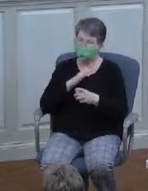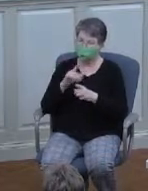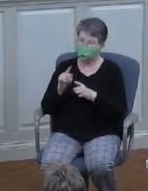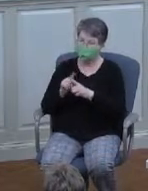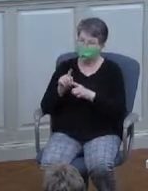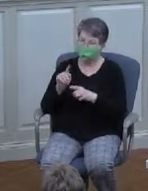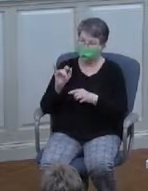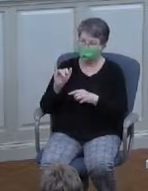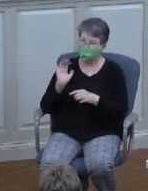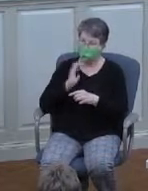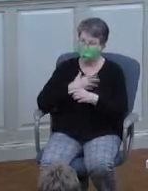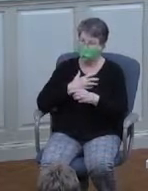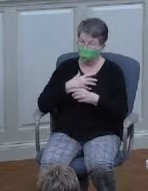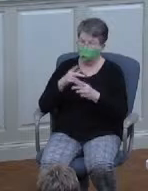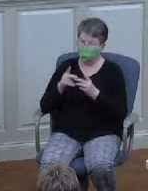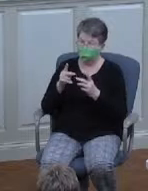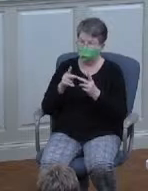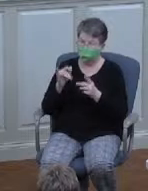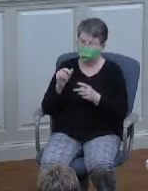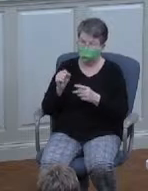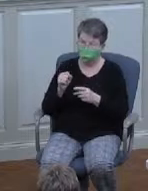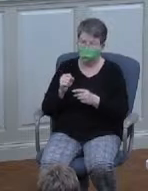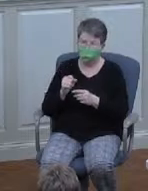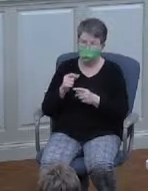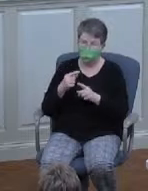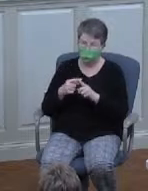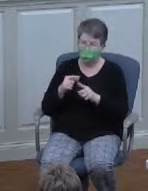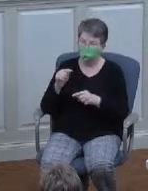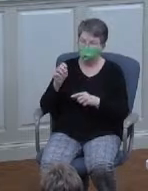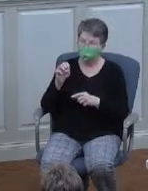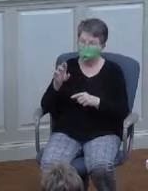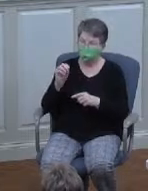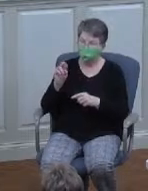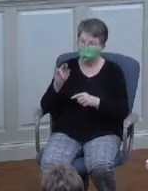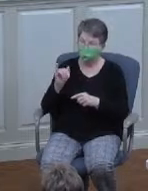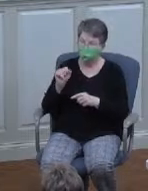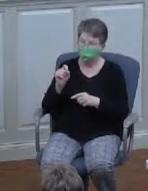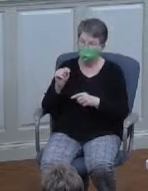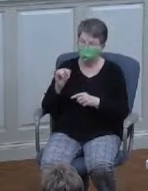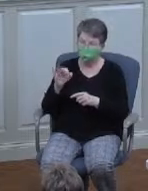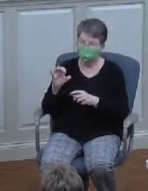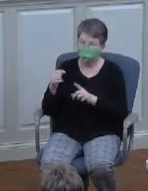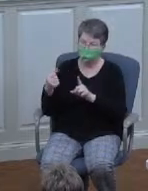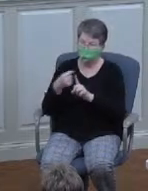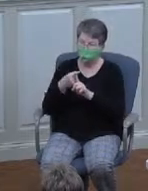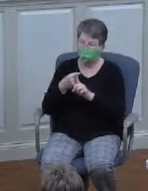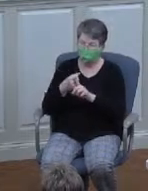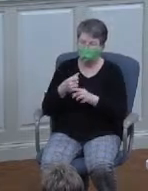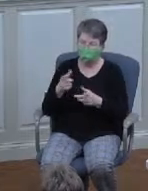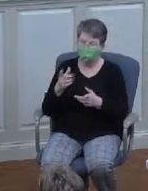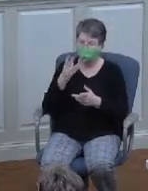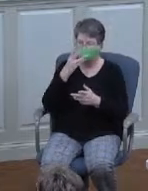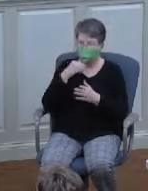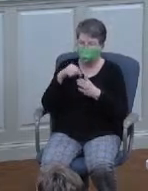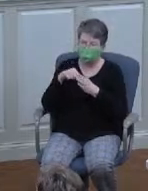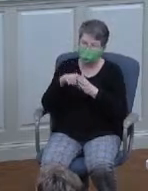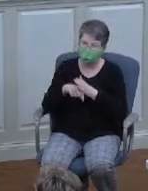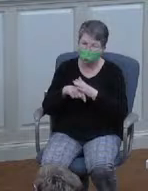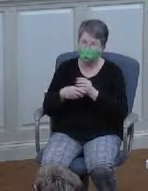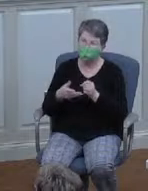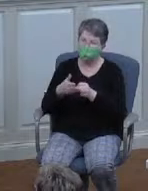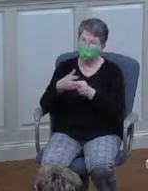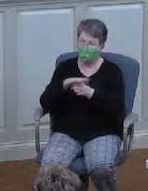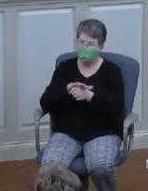So, as well as terroristic impacts. So this is a pretty in-depth and